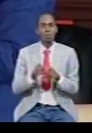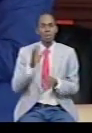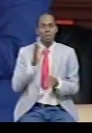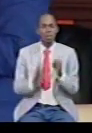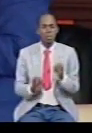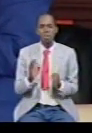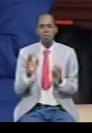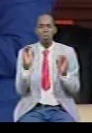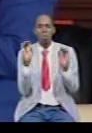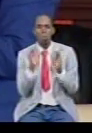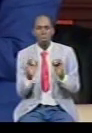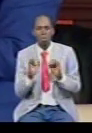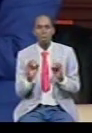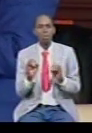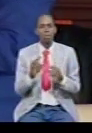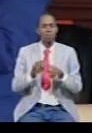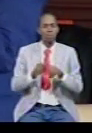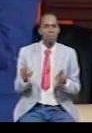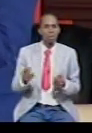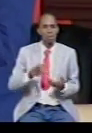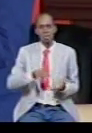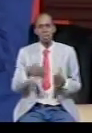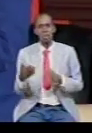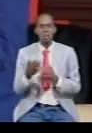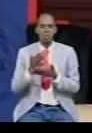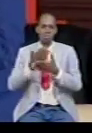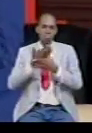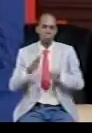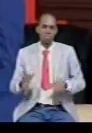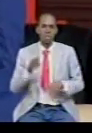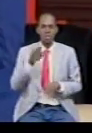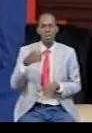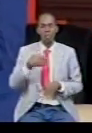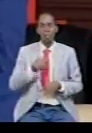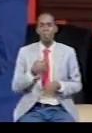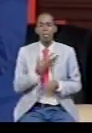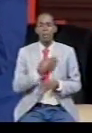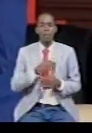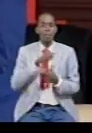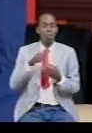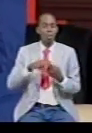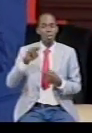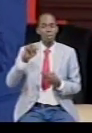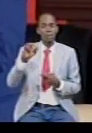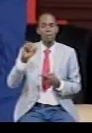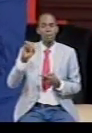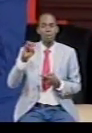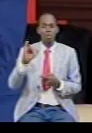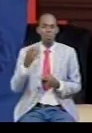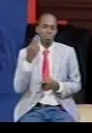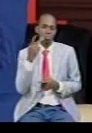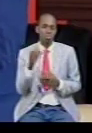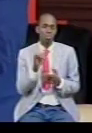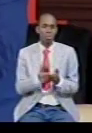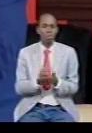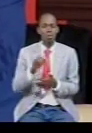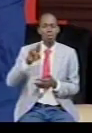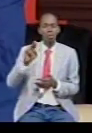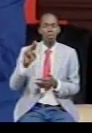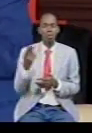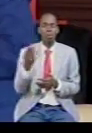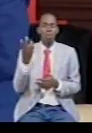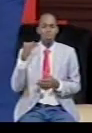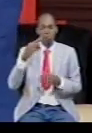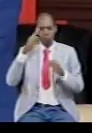but death part thee and me. And when she saw that she was steadfastly minded to go